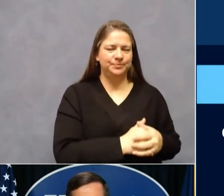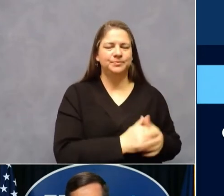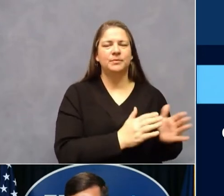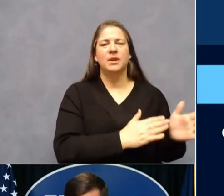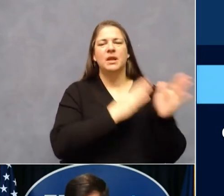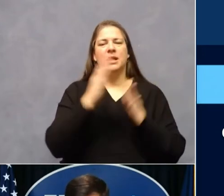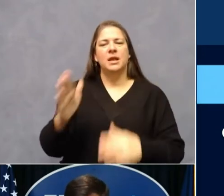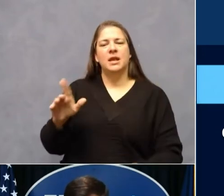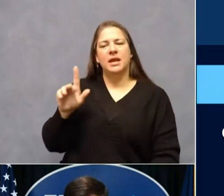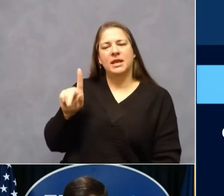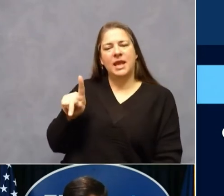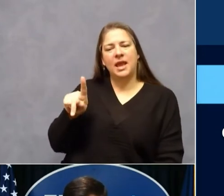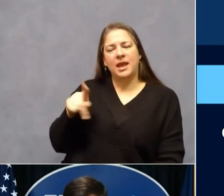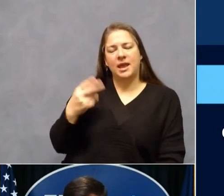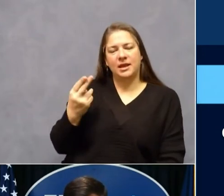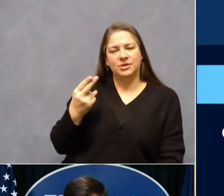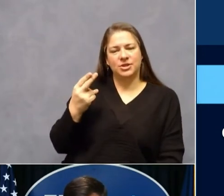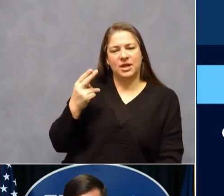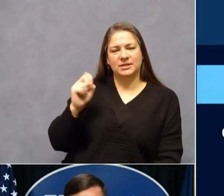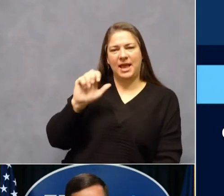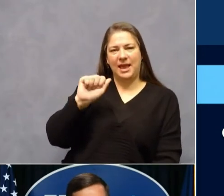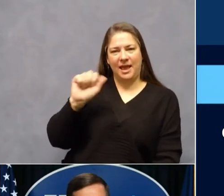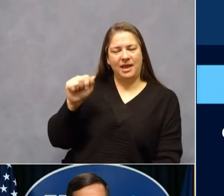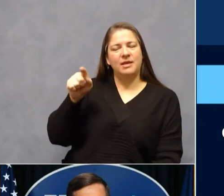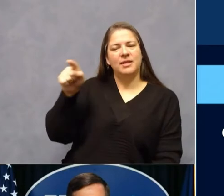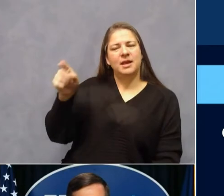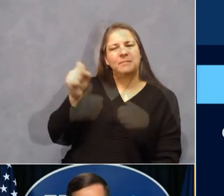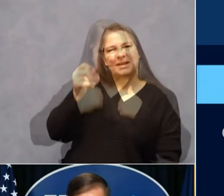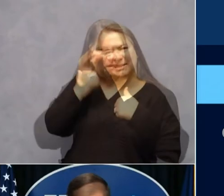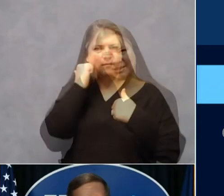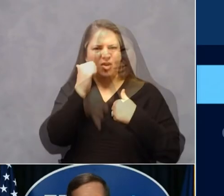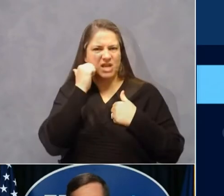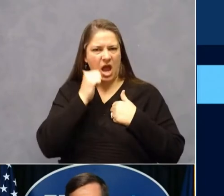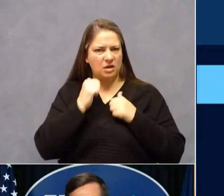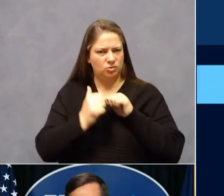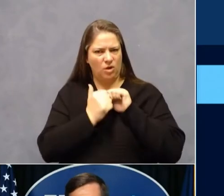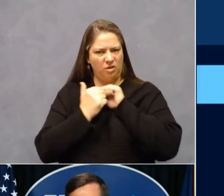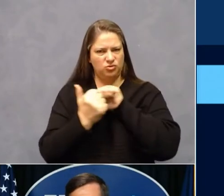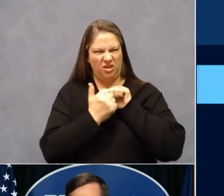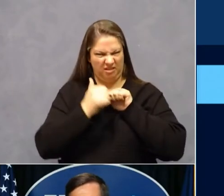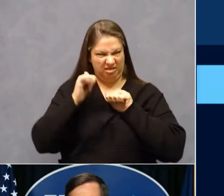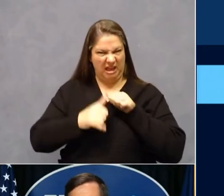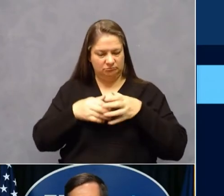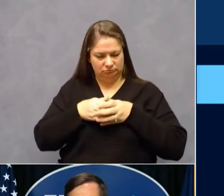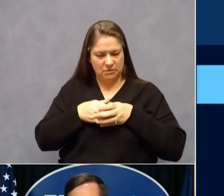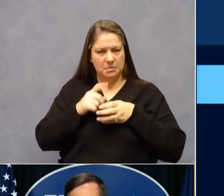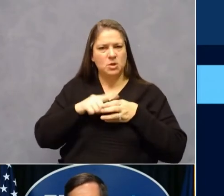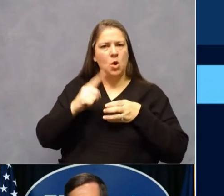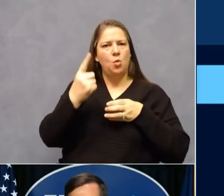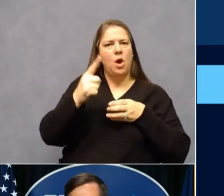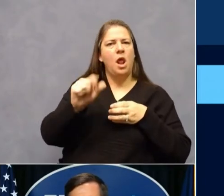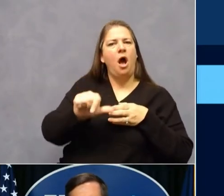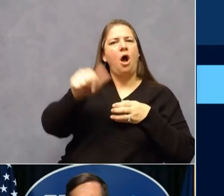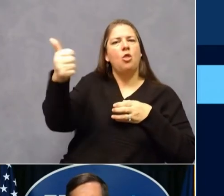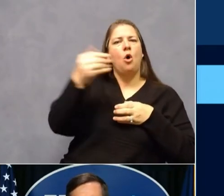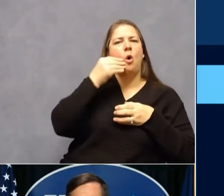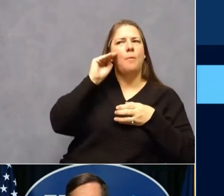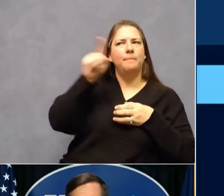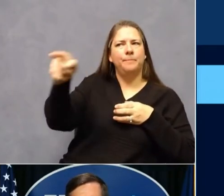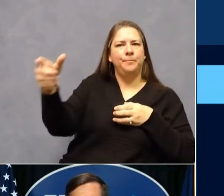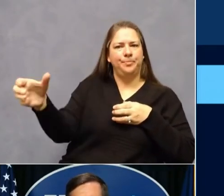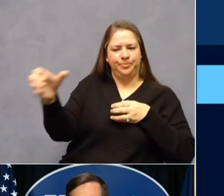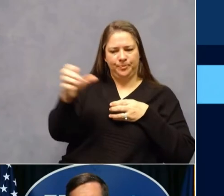and requiring masks. All group classes are prohibited. A maximum of eight people at private gatherings,